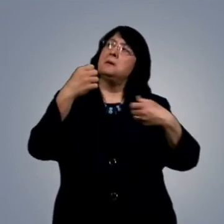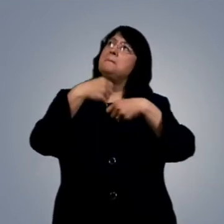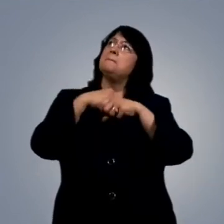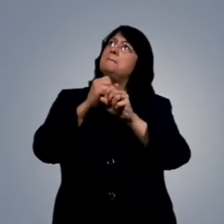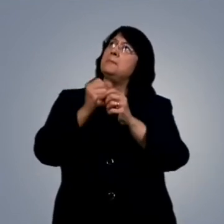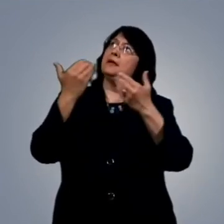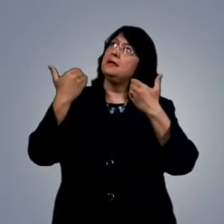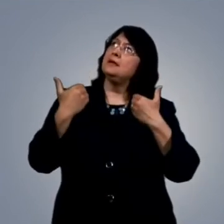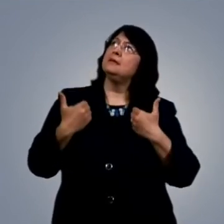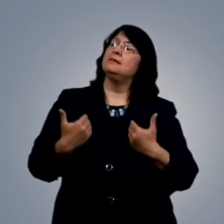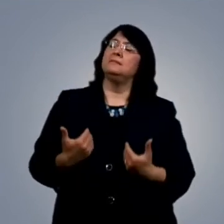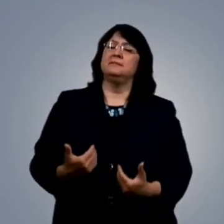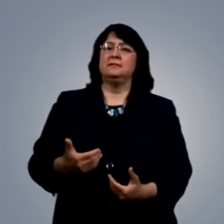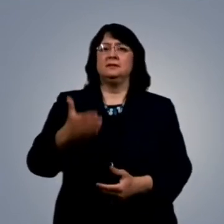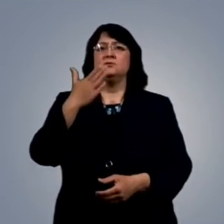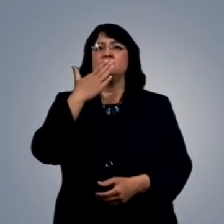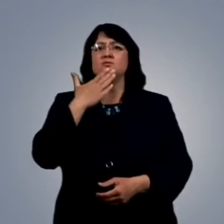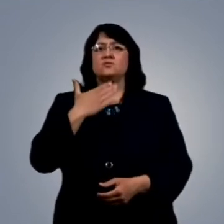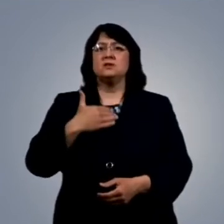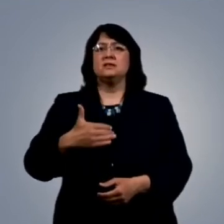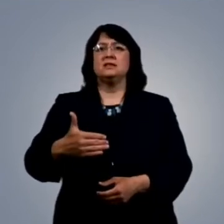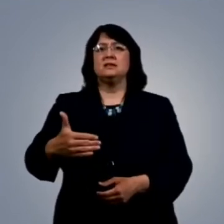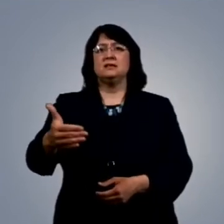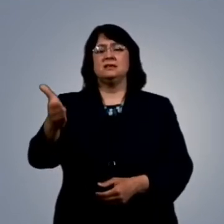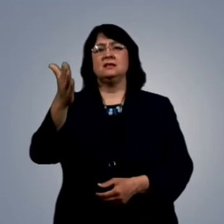hear. May it be a